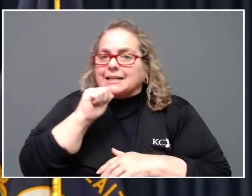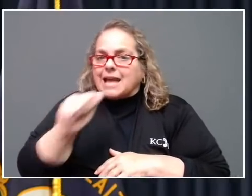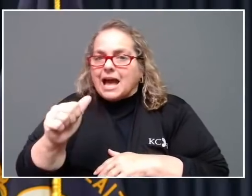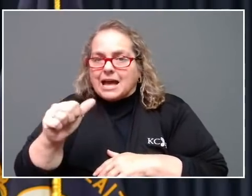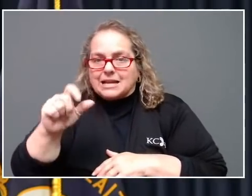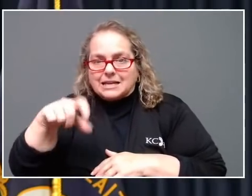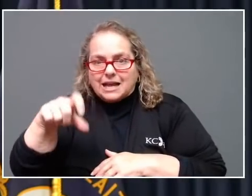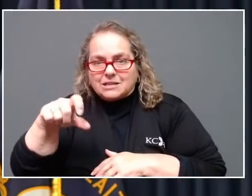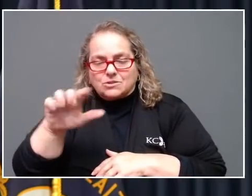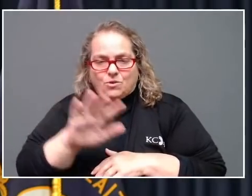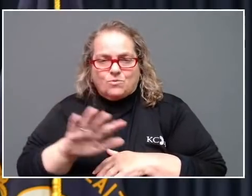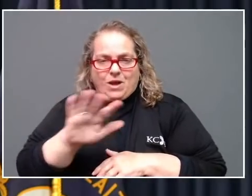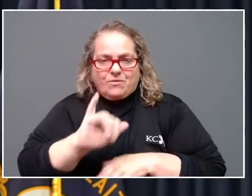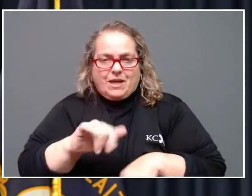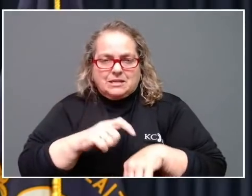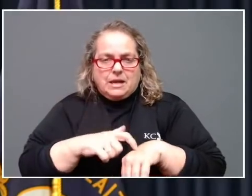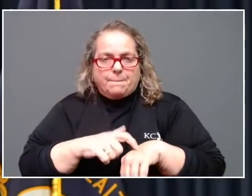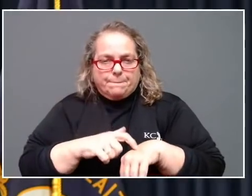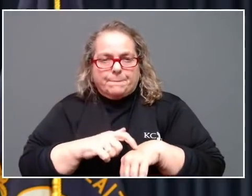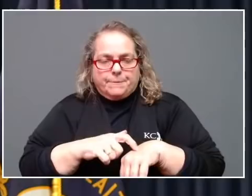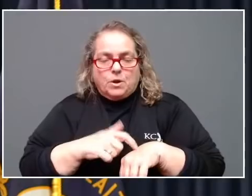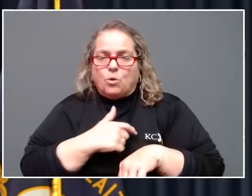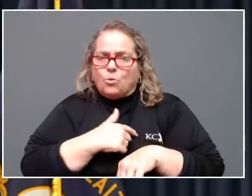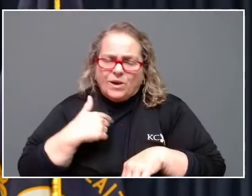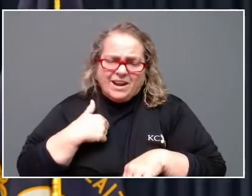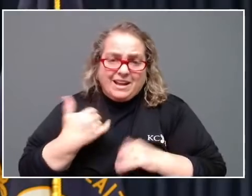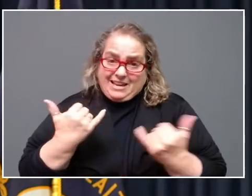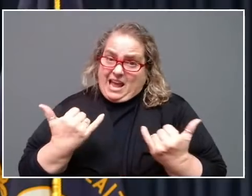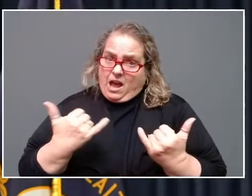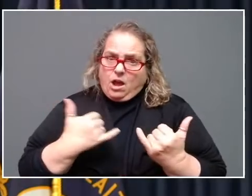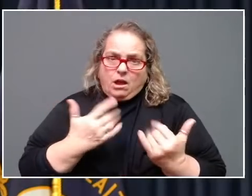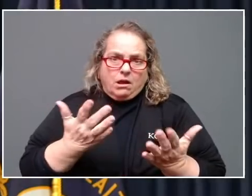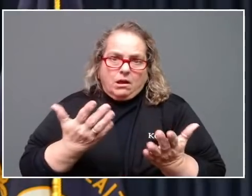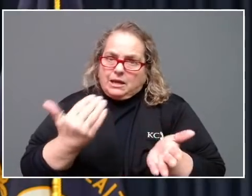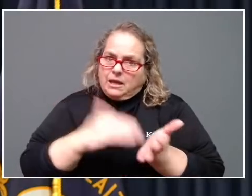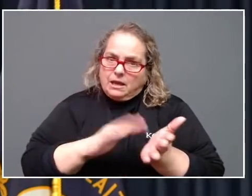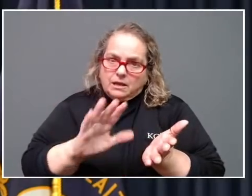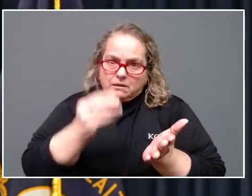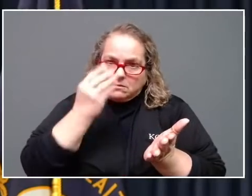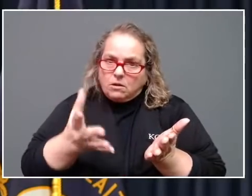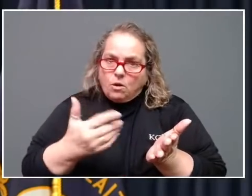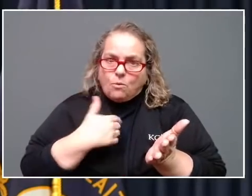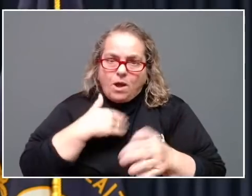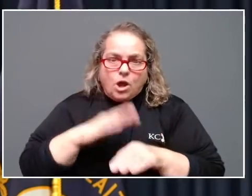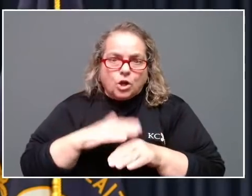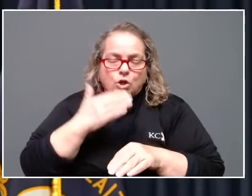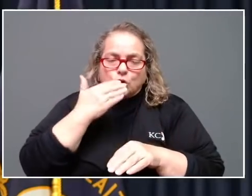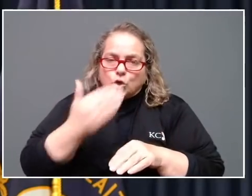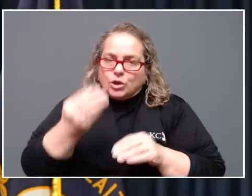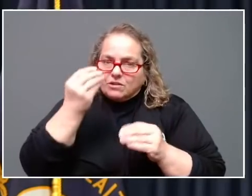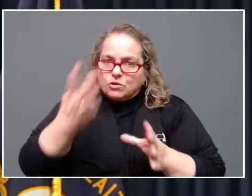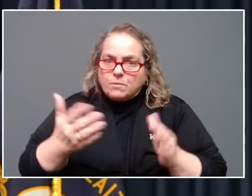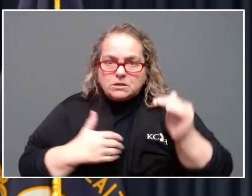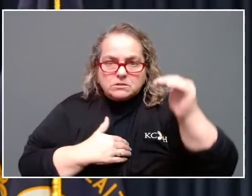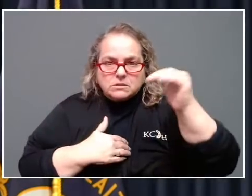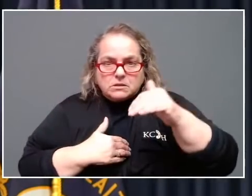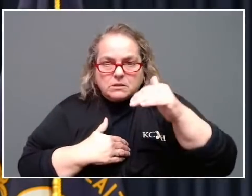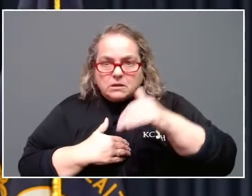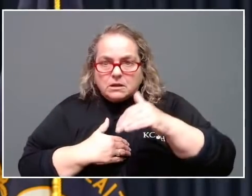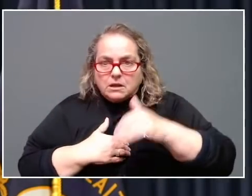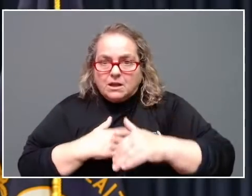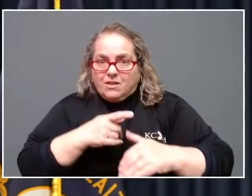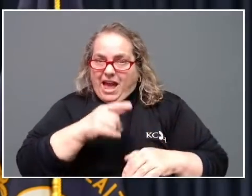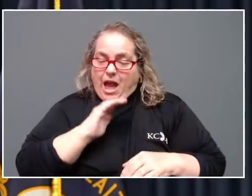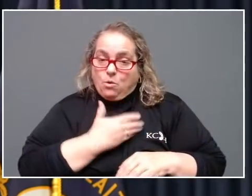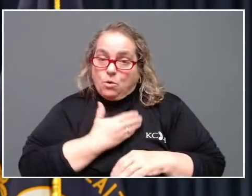that time. Again, we are on a good trajectory. This is our best projection at when we think we will